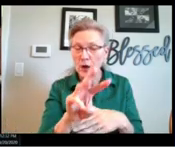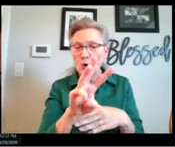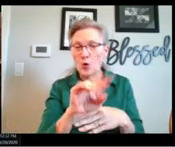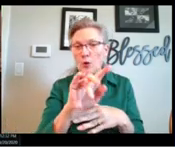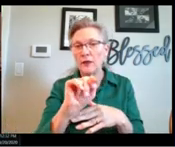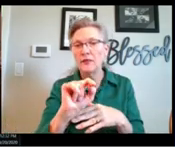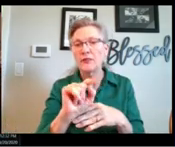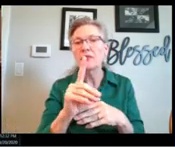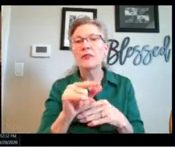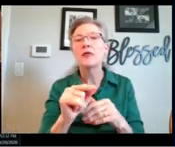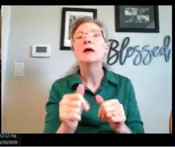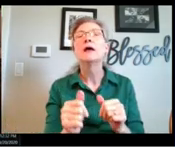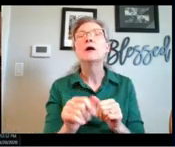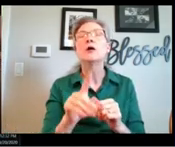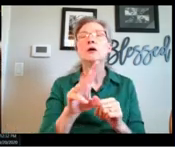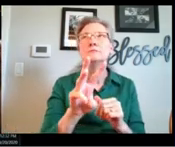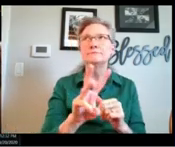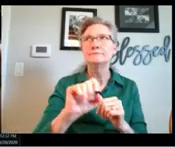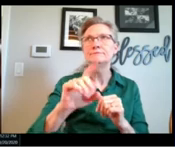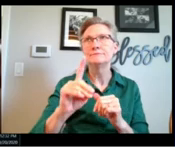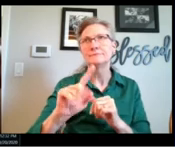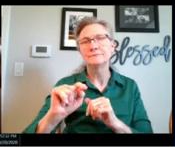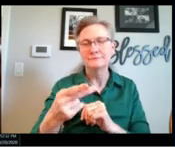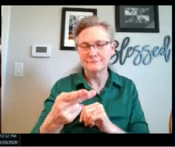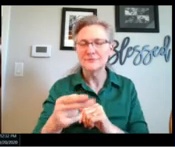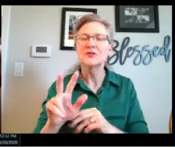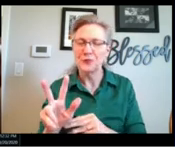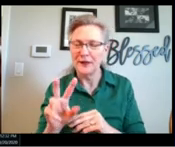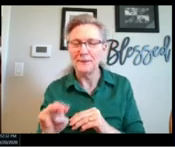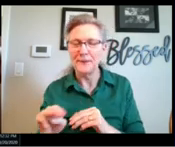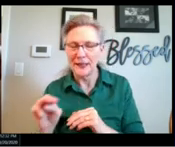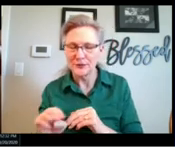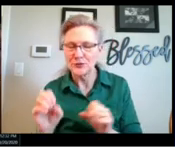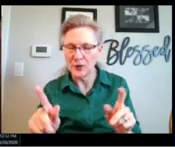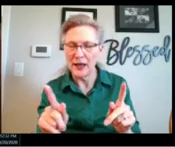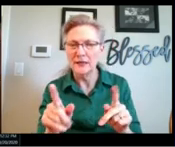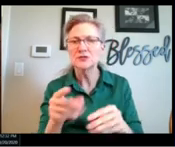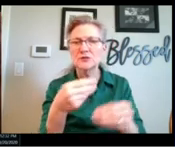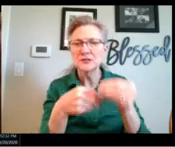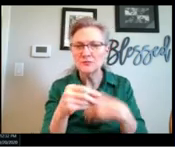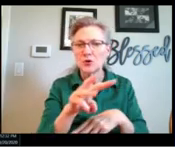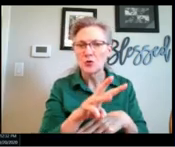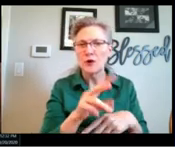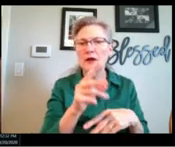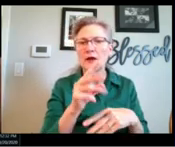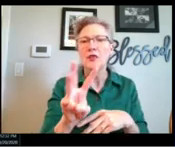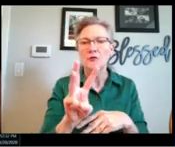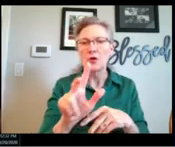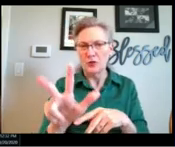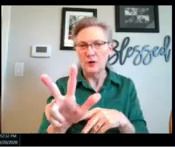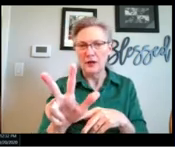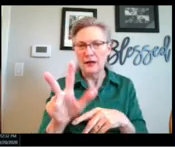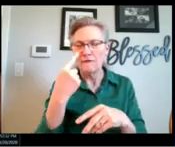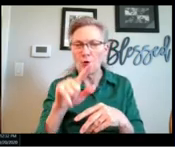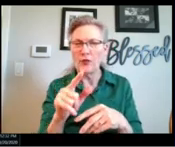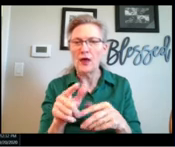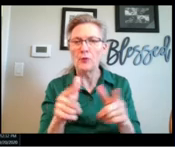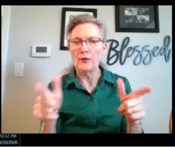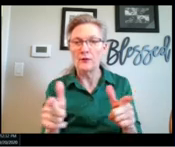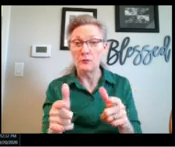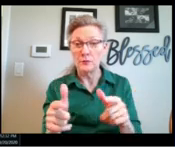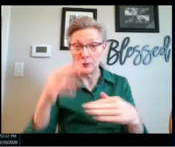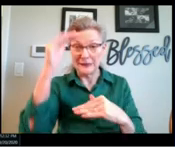3. So we can plug in that 3 for that width, right? Now we can simplify this expression